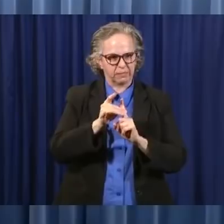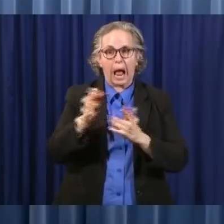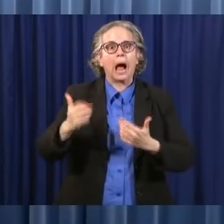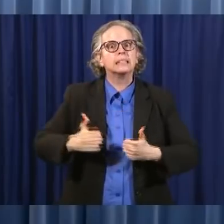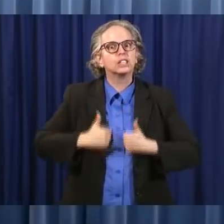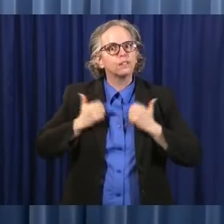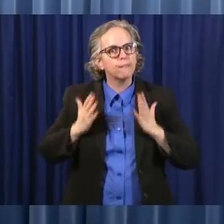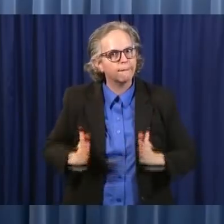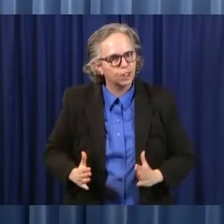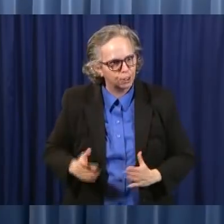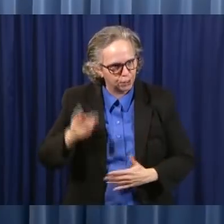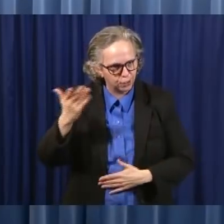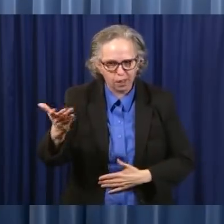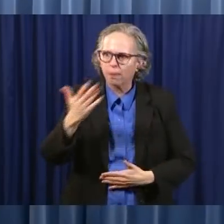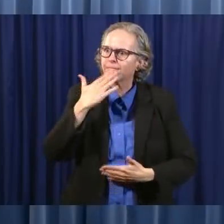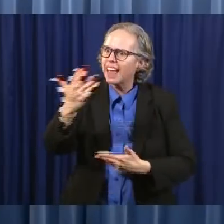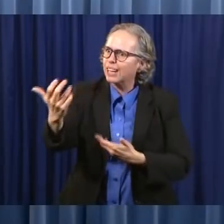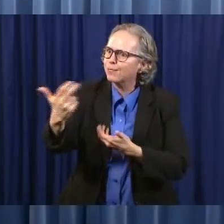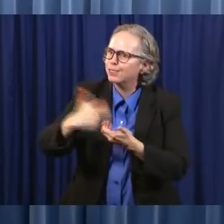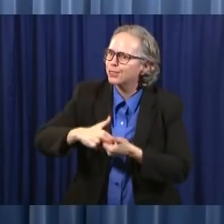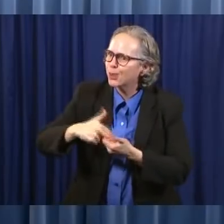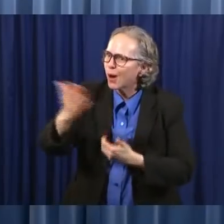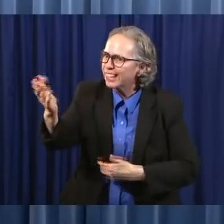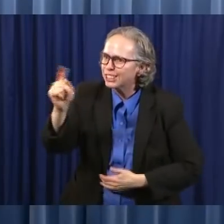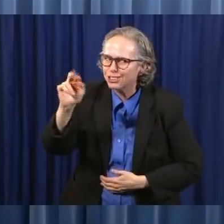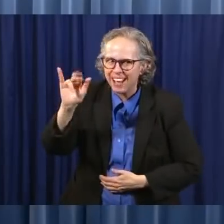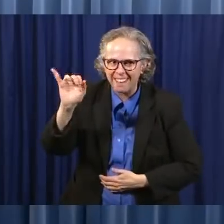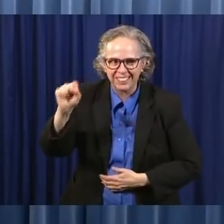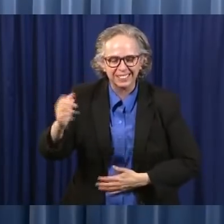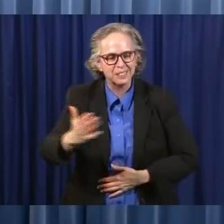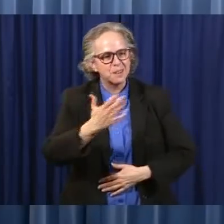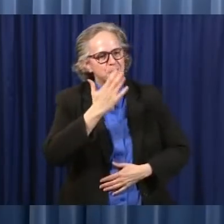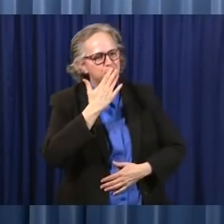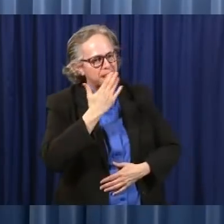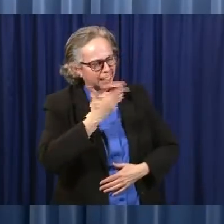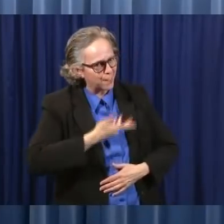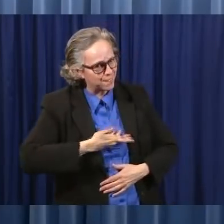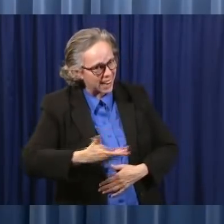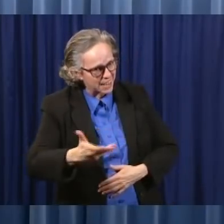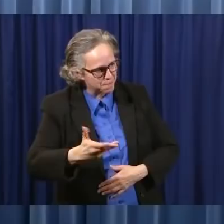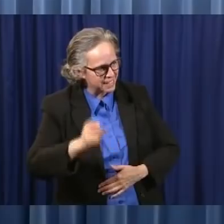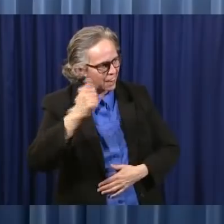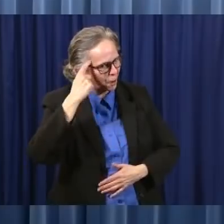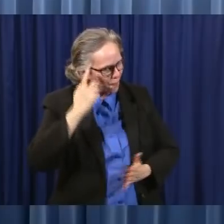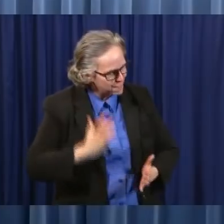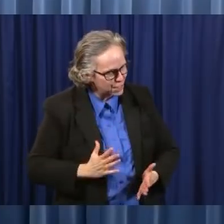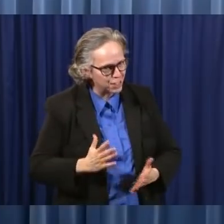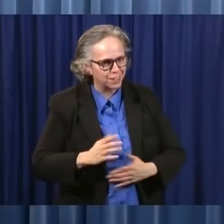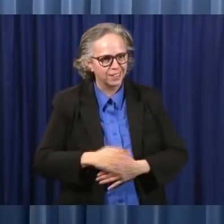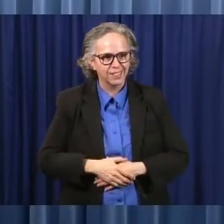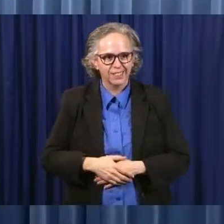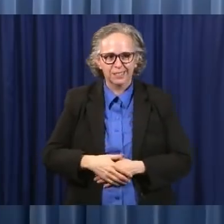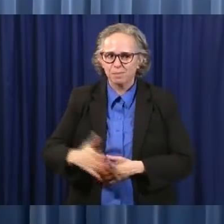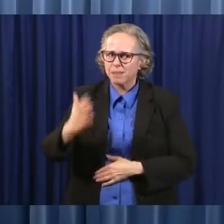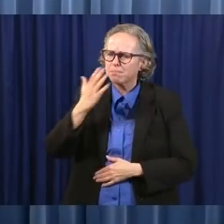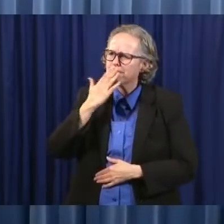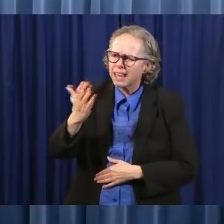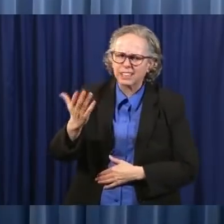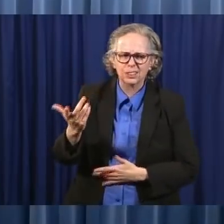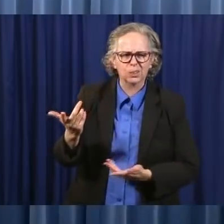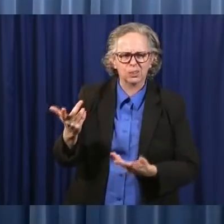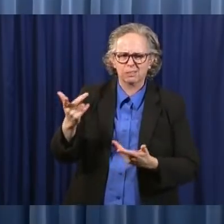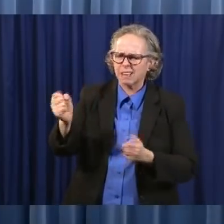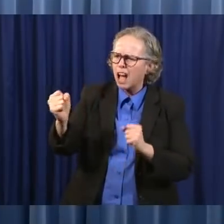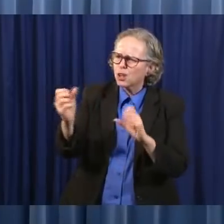and there you are. Well, good. Travis, thank you for having me, Governor. Thank you for joining us. And if you could just kind of tell us a little bit,